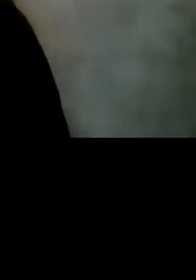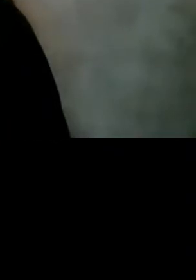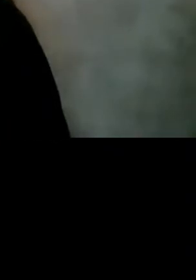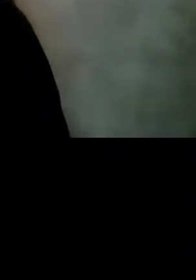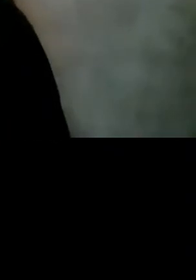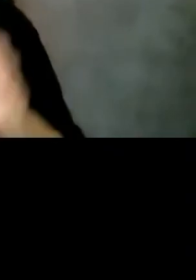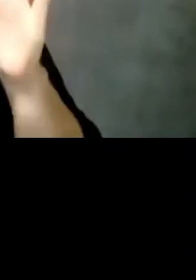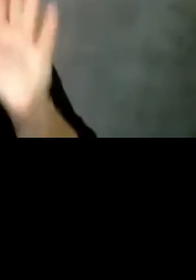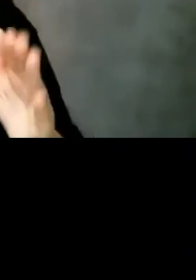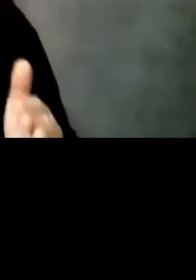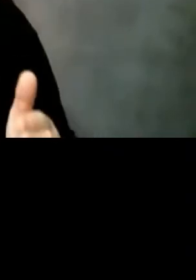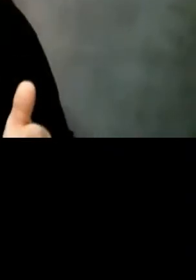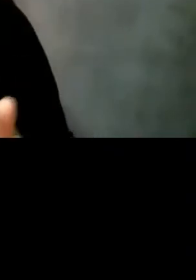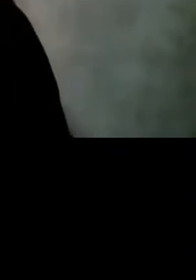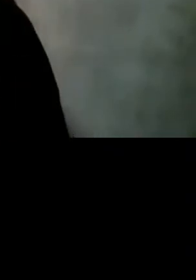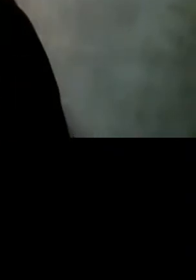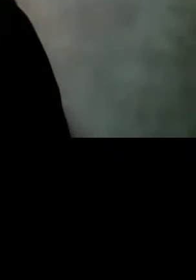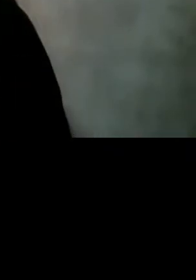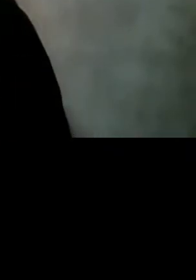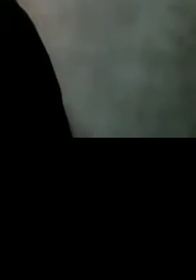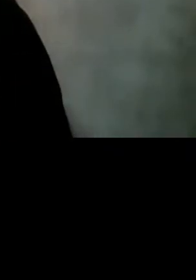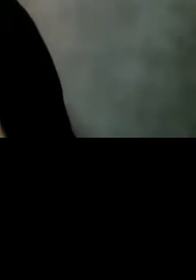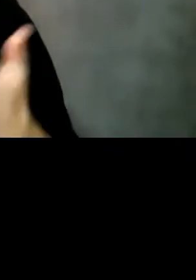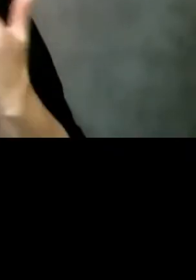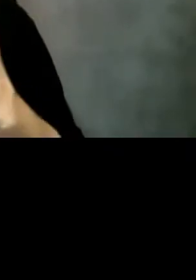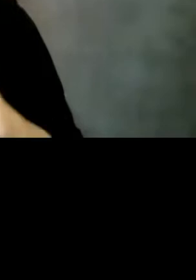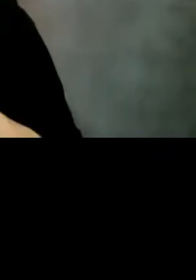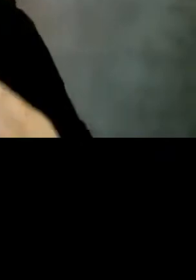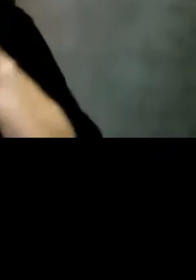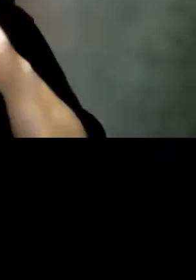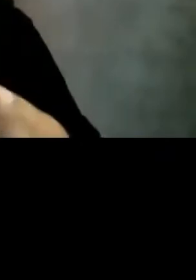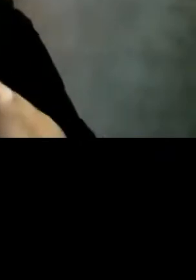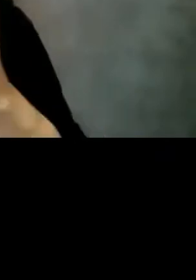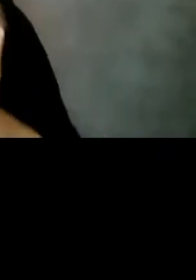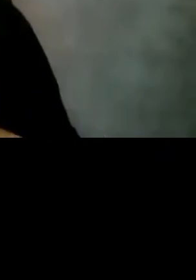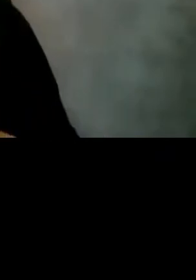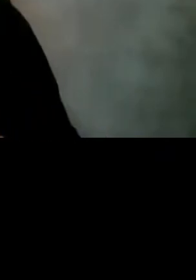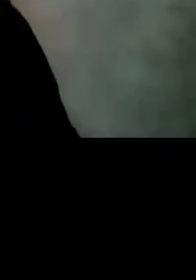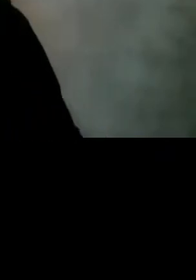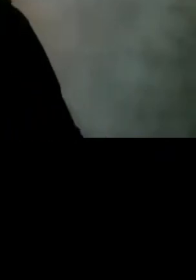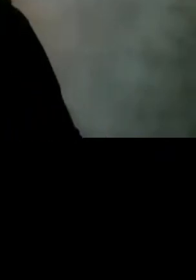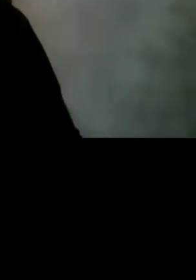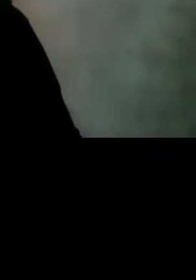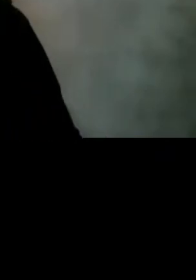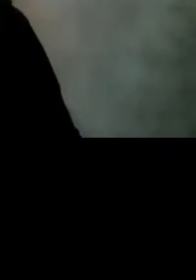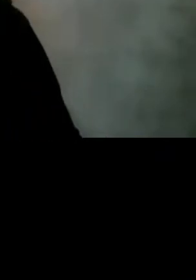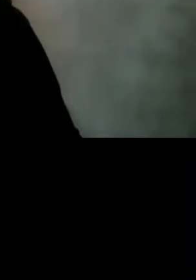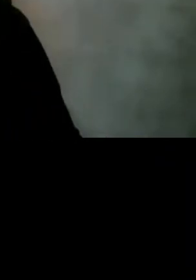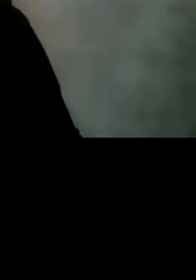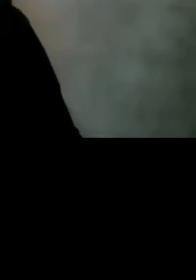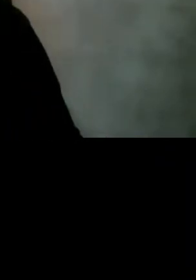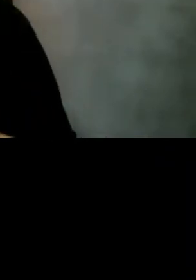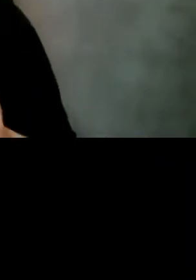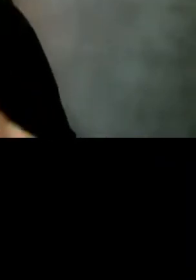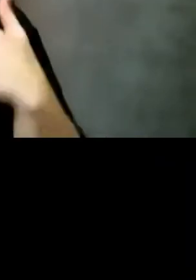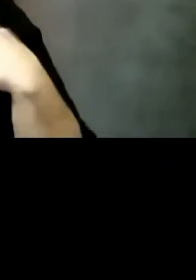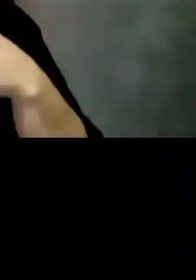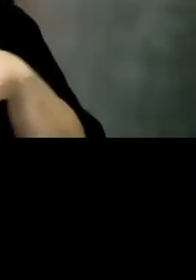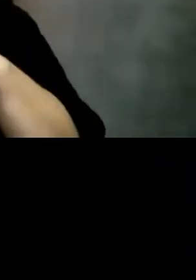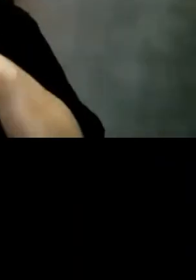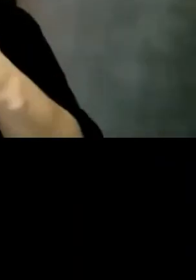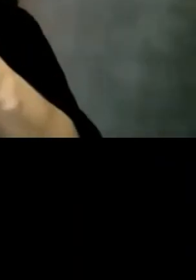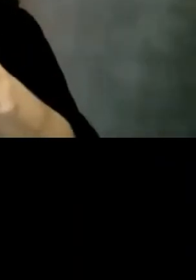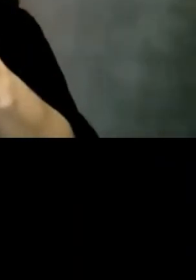Great, thank you. I think that's all the questions we have, or time we have for questions. And there will be time at the end of all